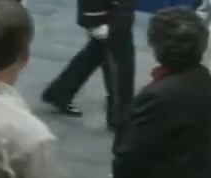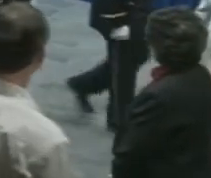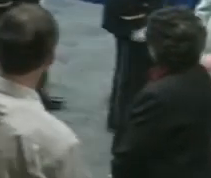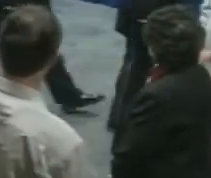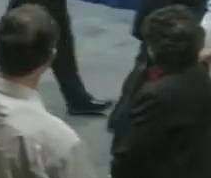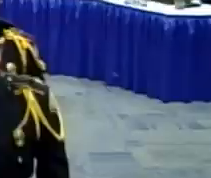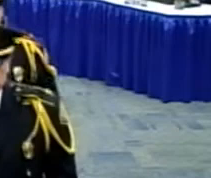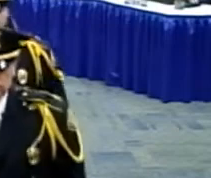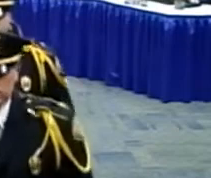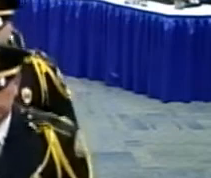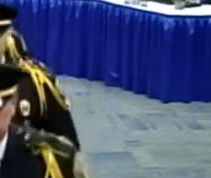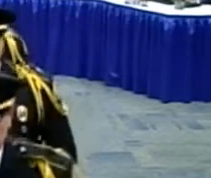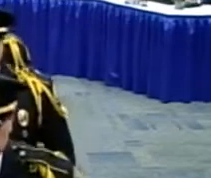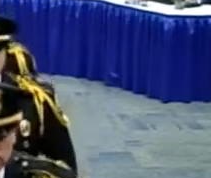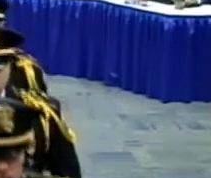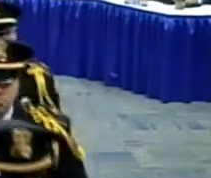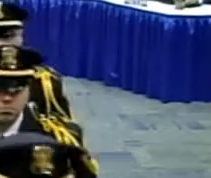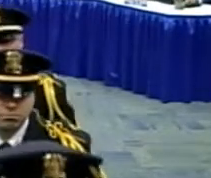You may be seated.